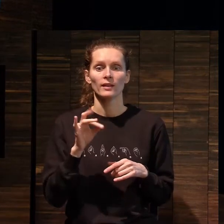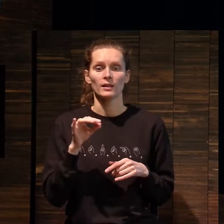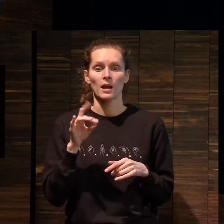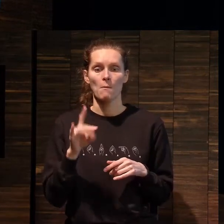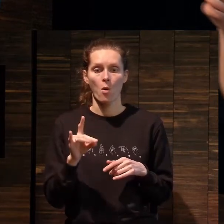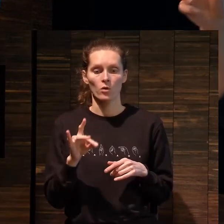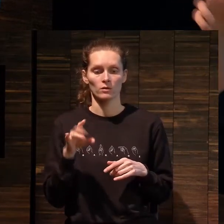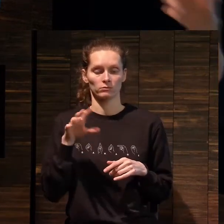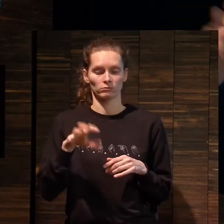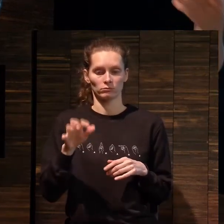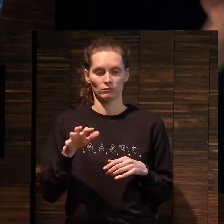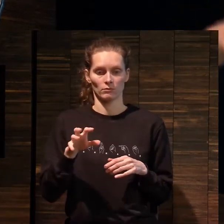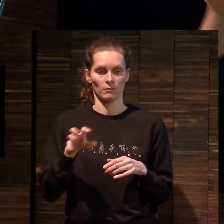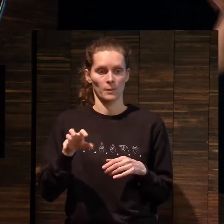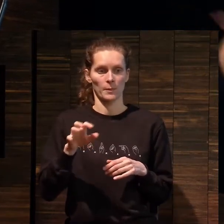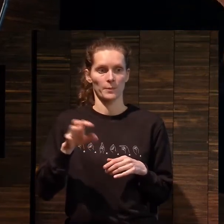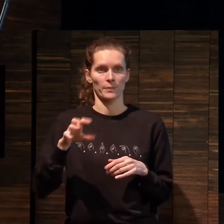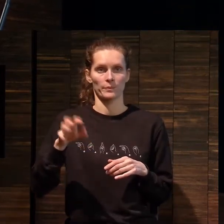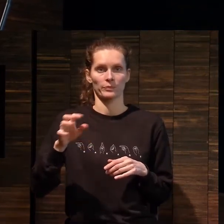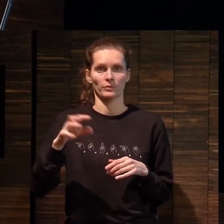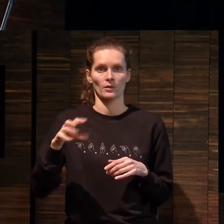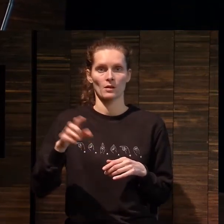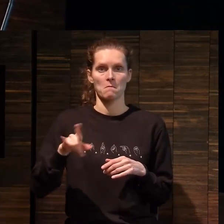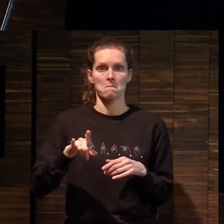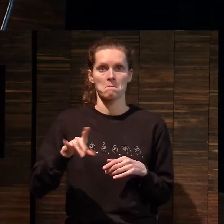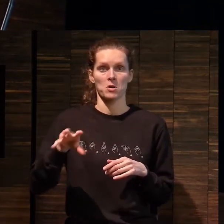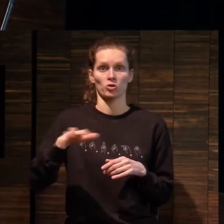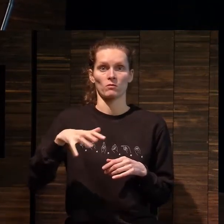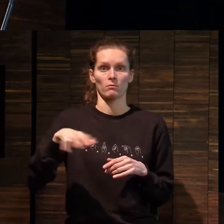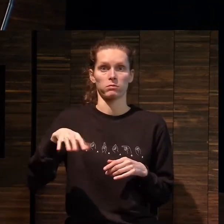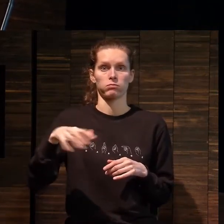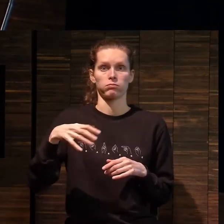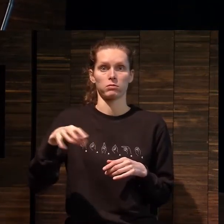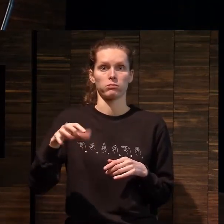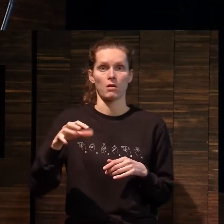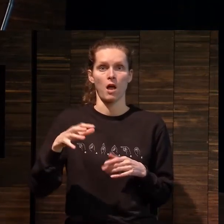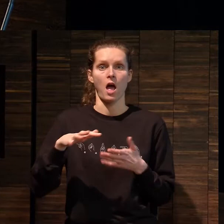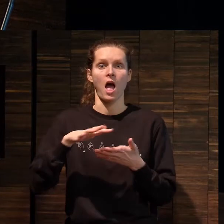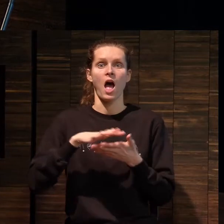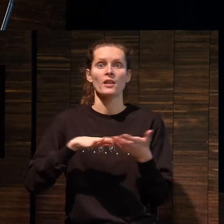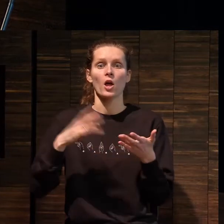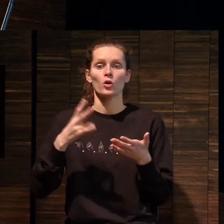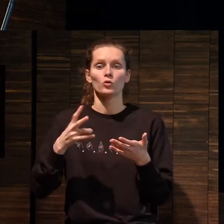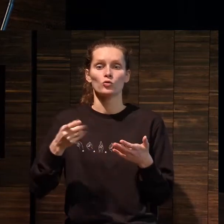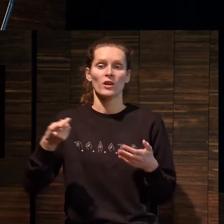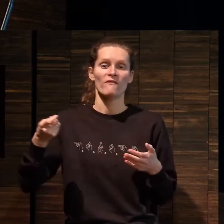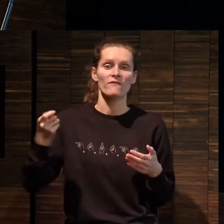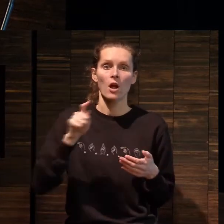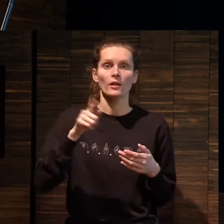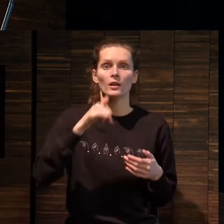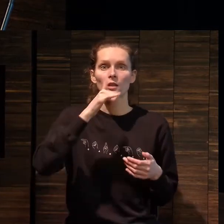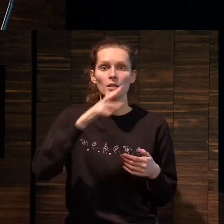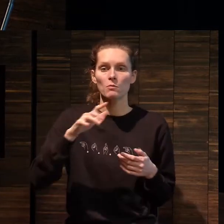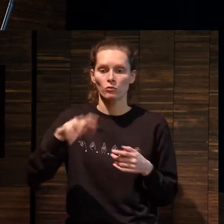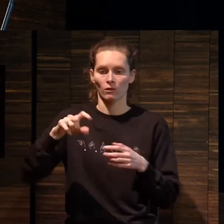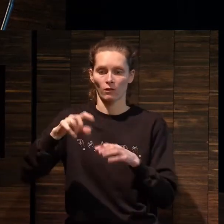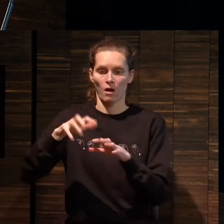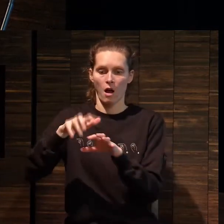because when you enable the simulator of trembling hands, your mouse